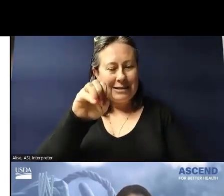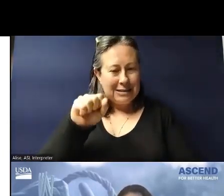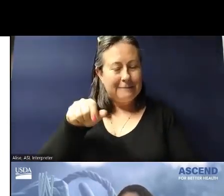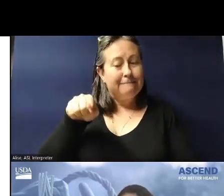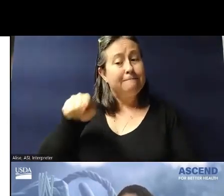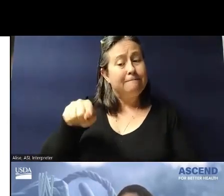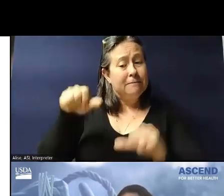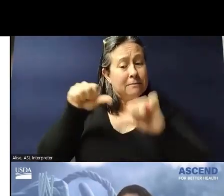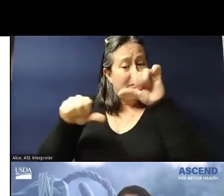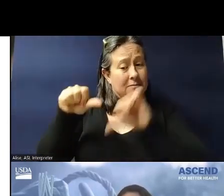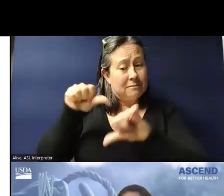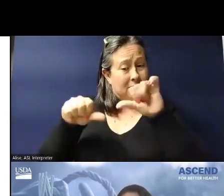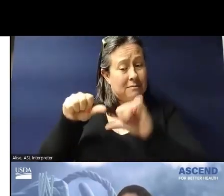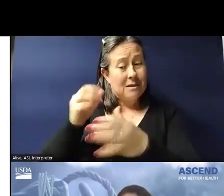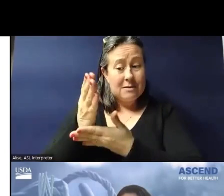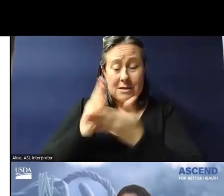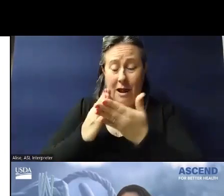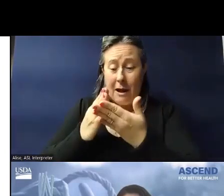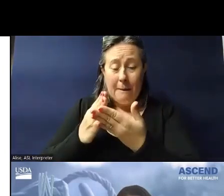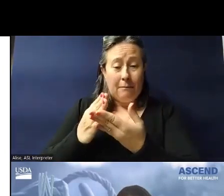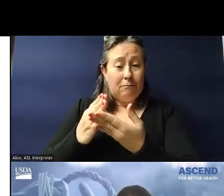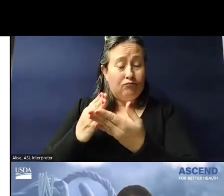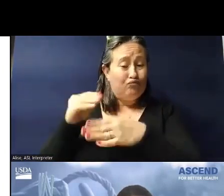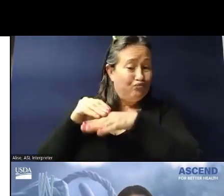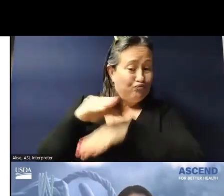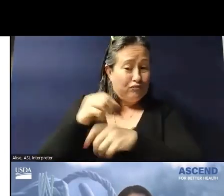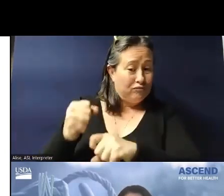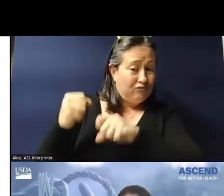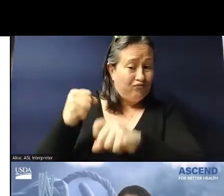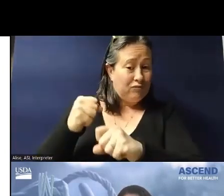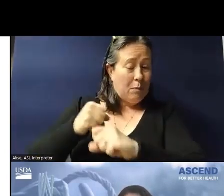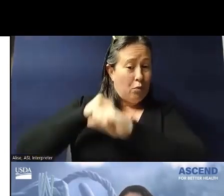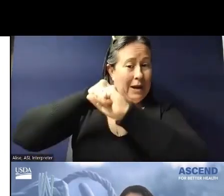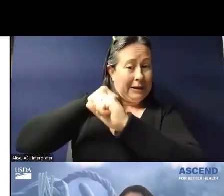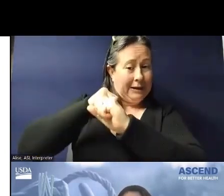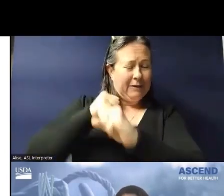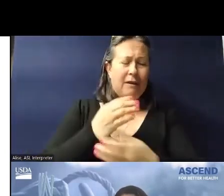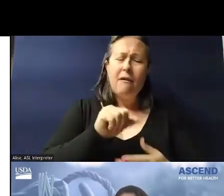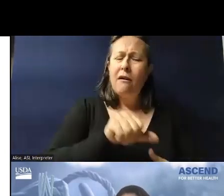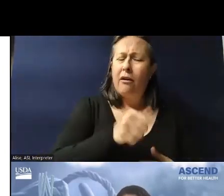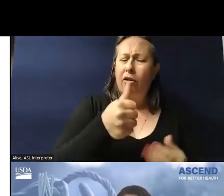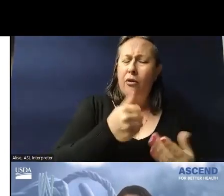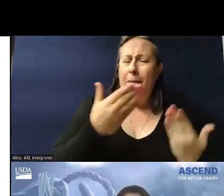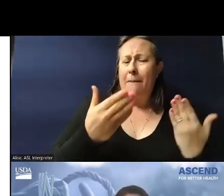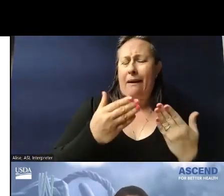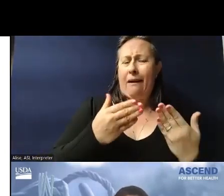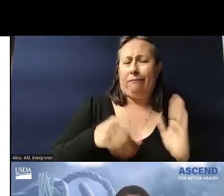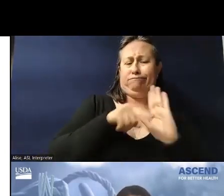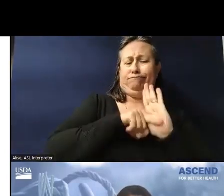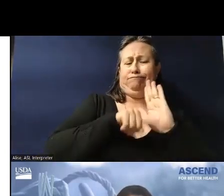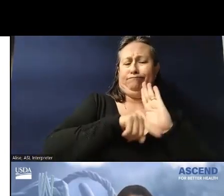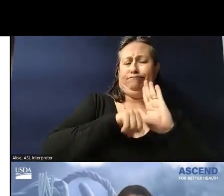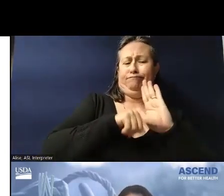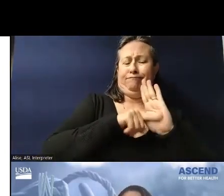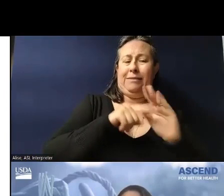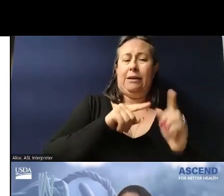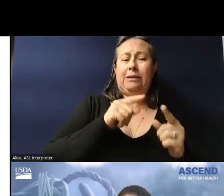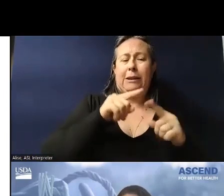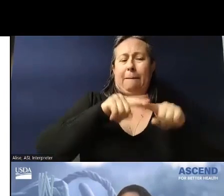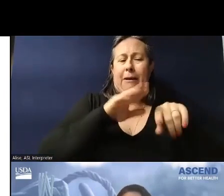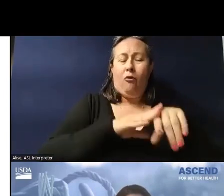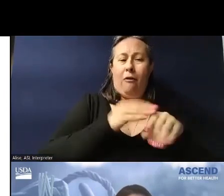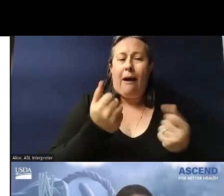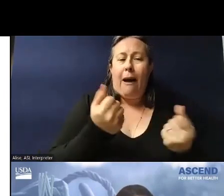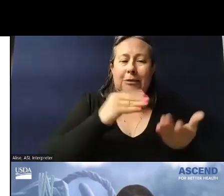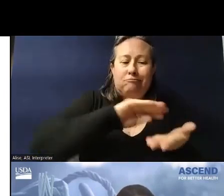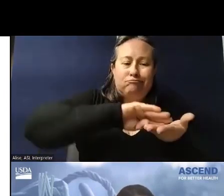that some might bolster our health and be protective, and others may have adverse effects in different dosages, the